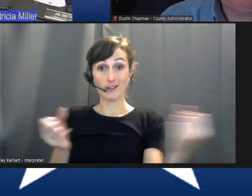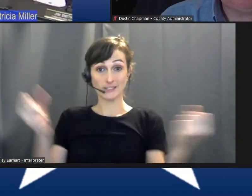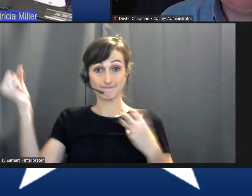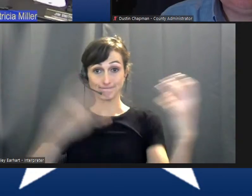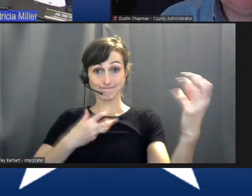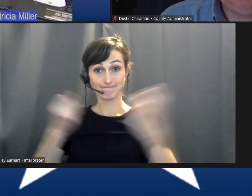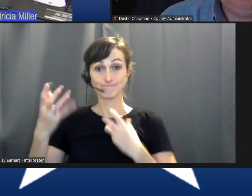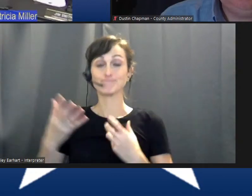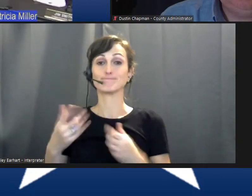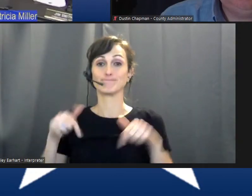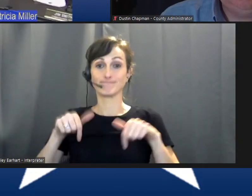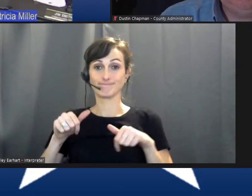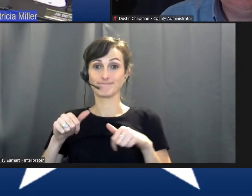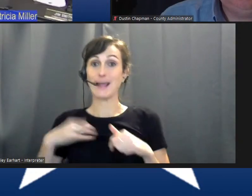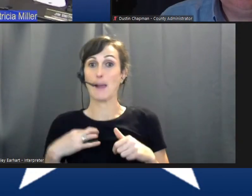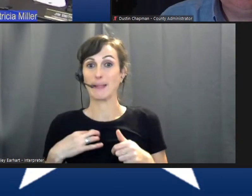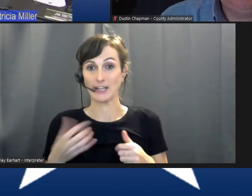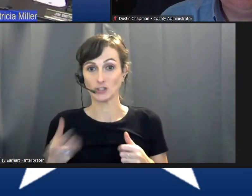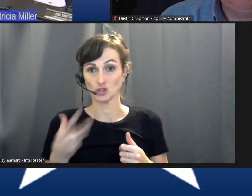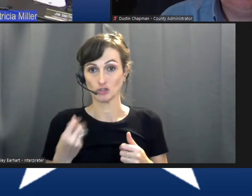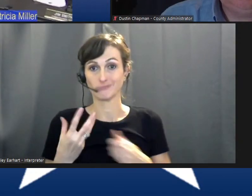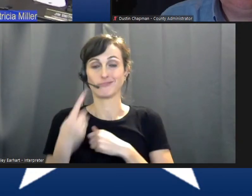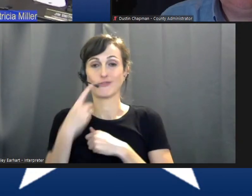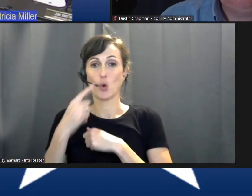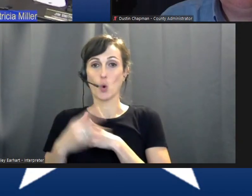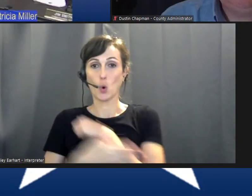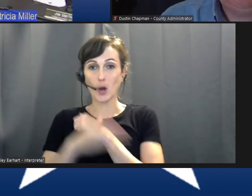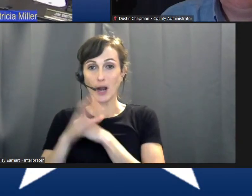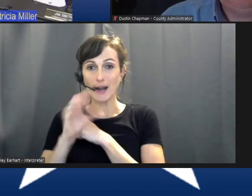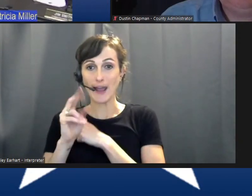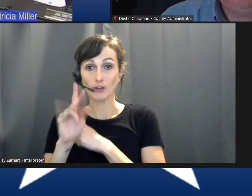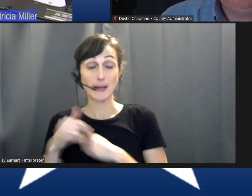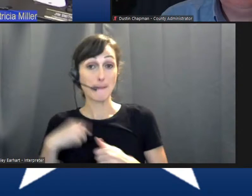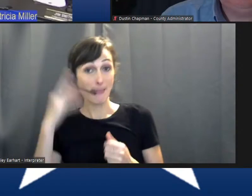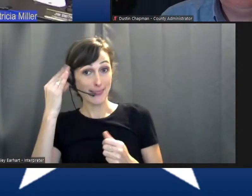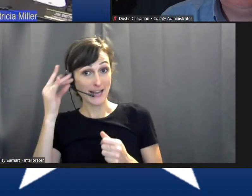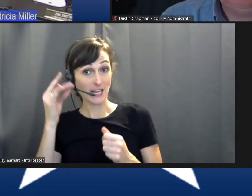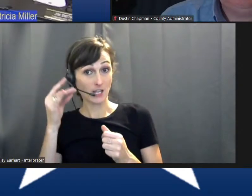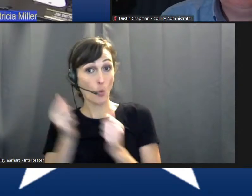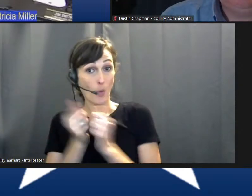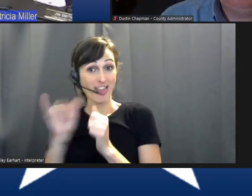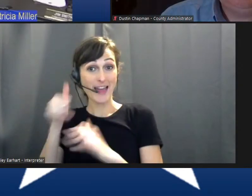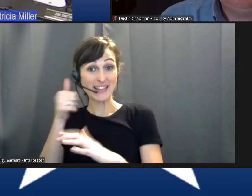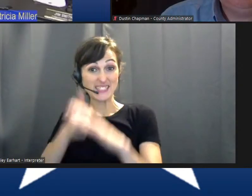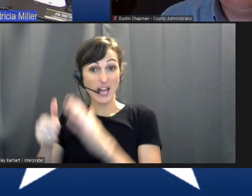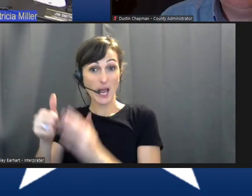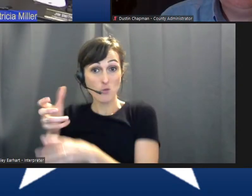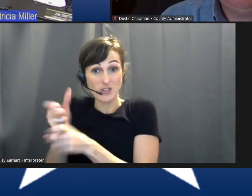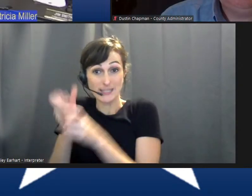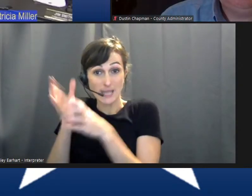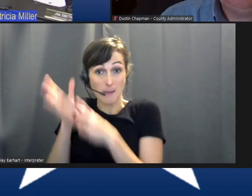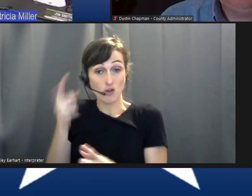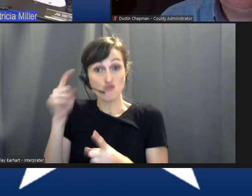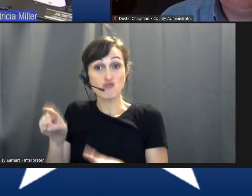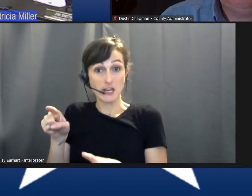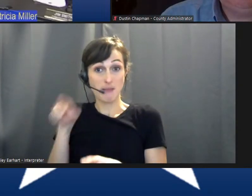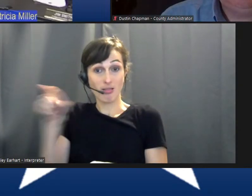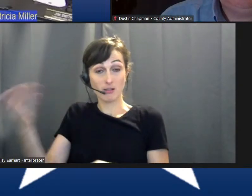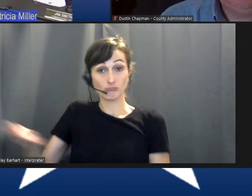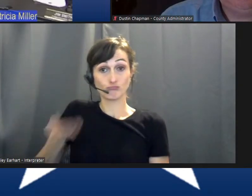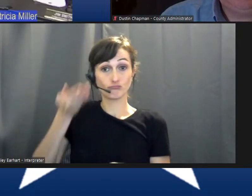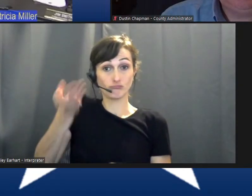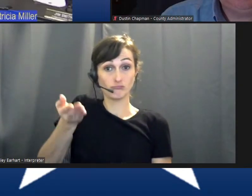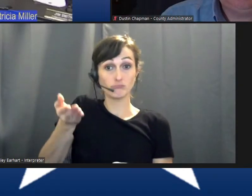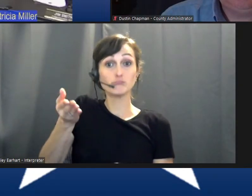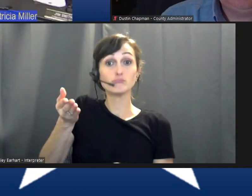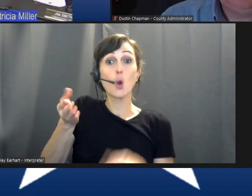applications. So I'm thinking that through the sub-recipient agreement that's gonna get presented to the court, that's how we're gonna see